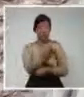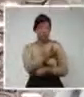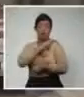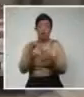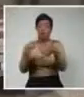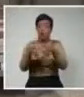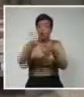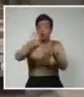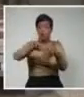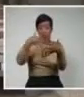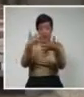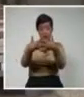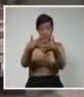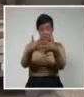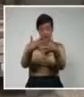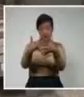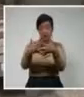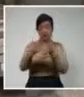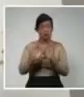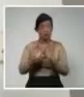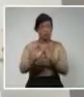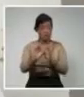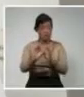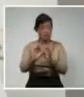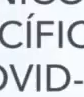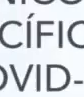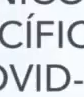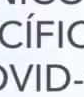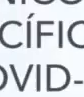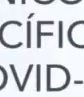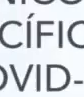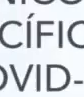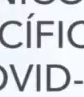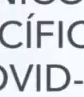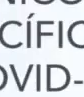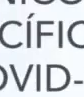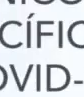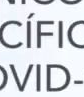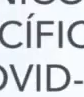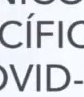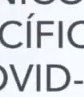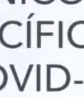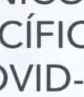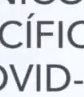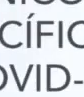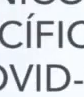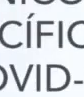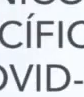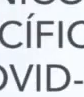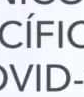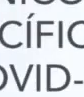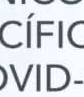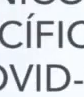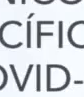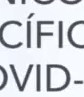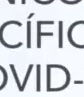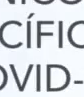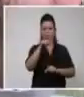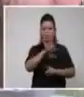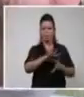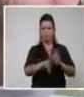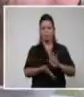Out of the 4 vaccine candidates, 3 of them, Soberana 1, Soberana 2, and Abdala,